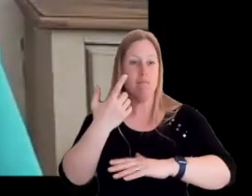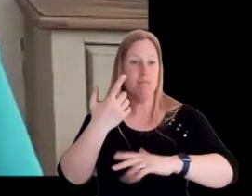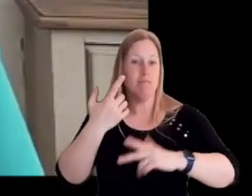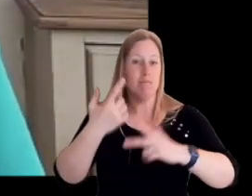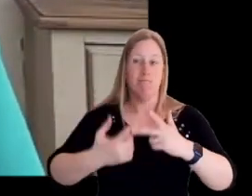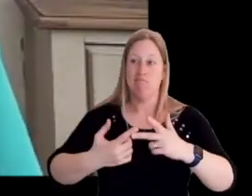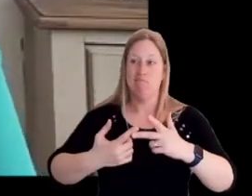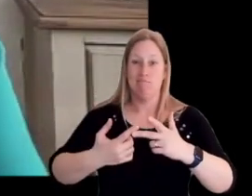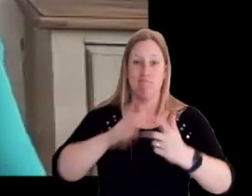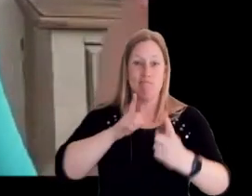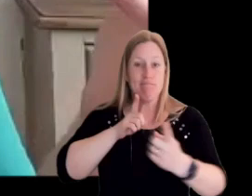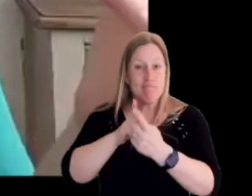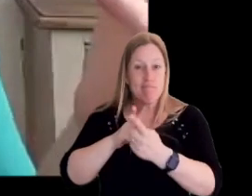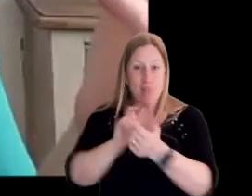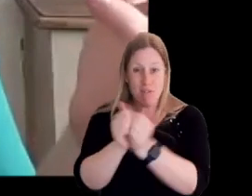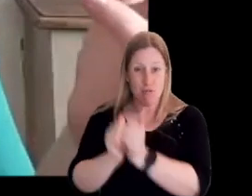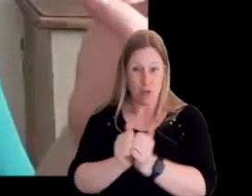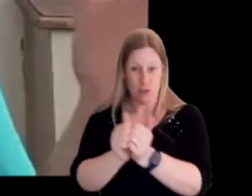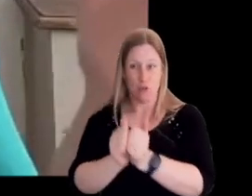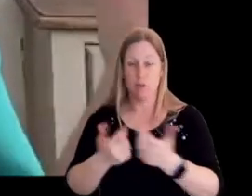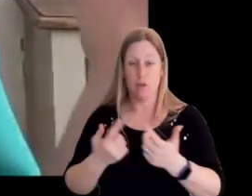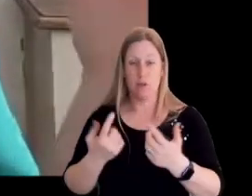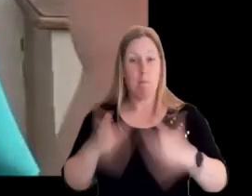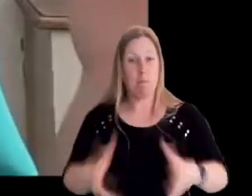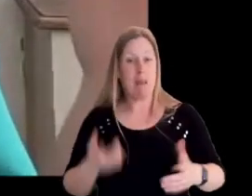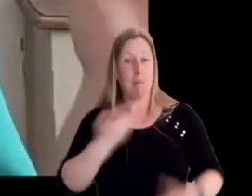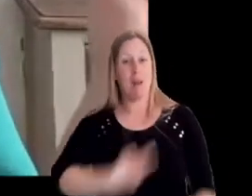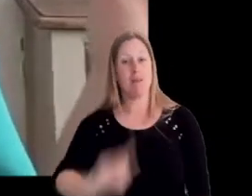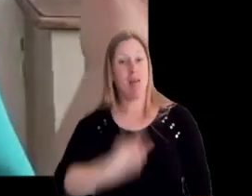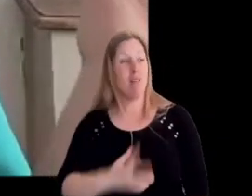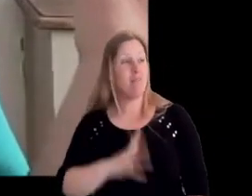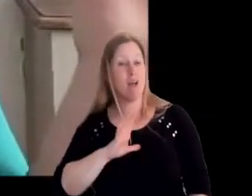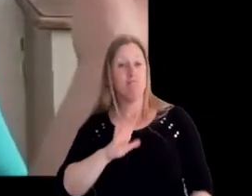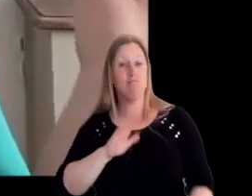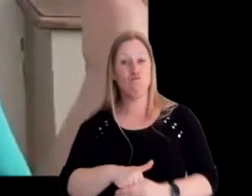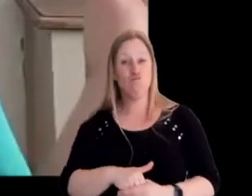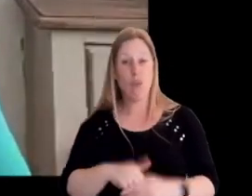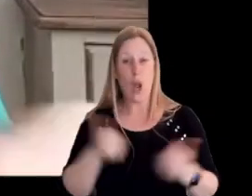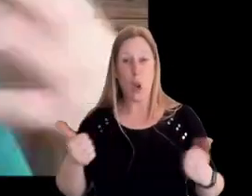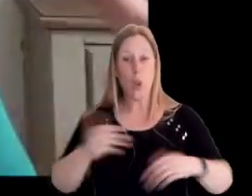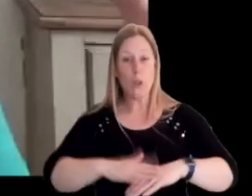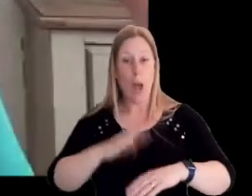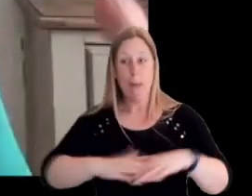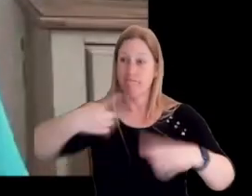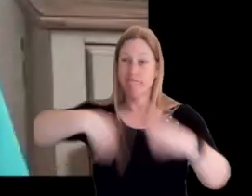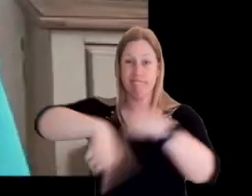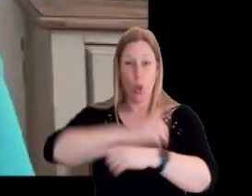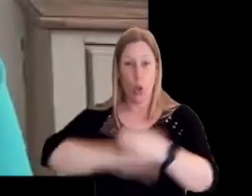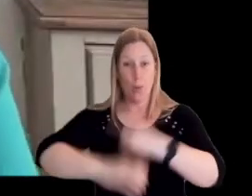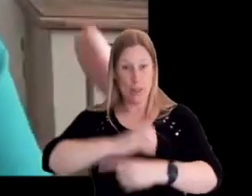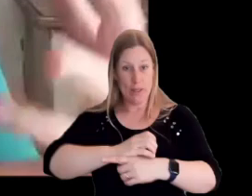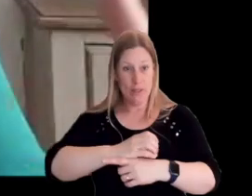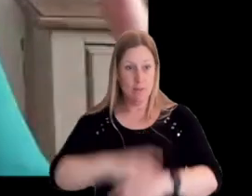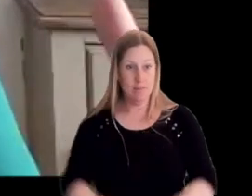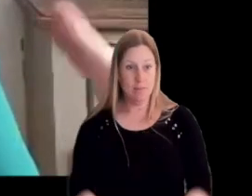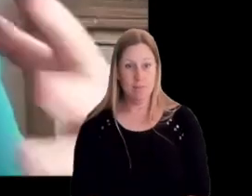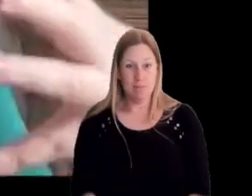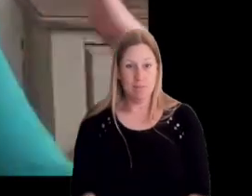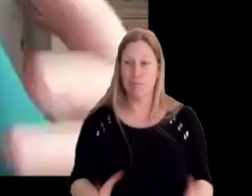for meeting our peers and just be ourselves and have a good time within our community.